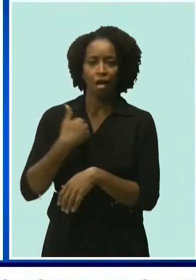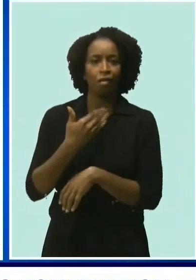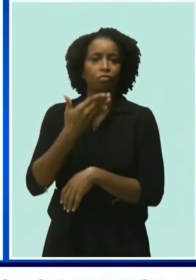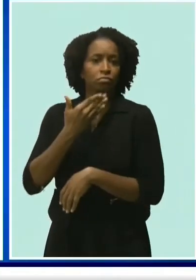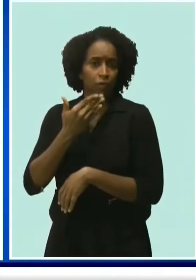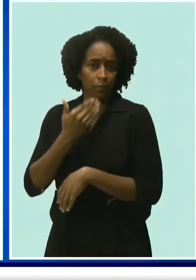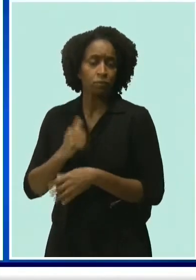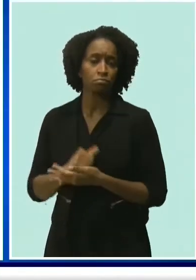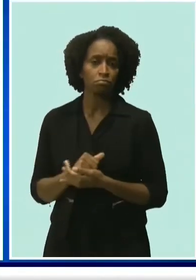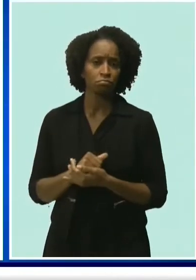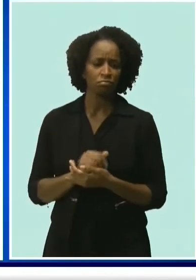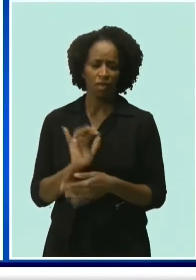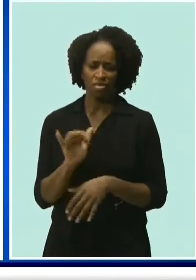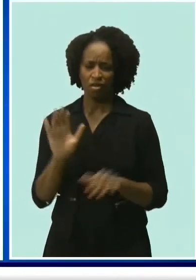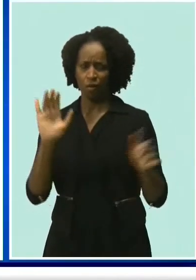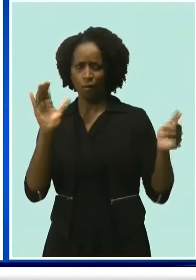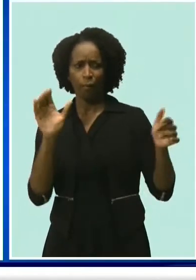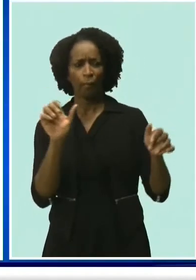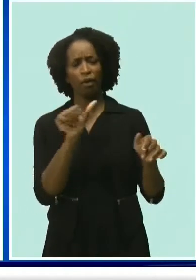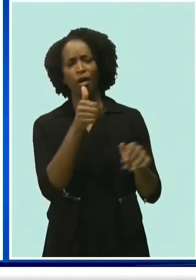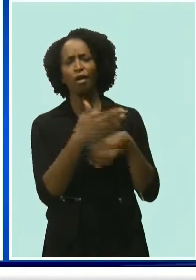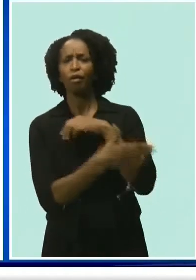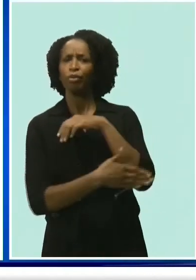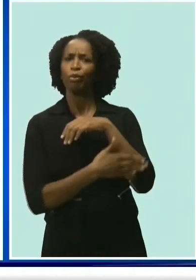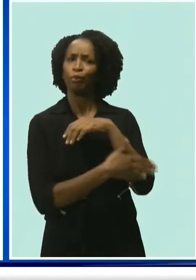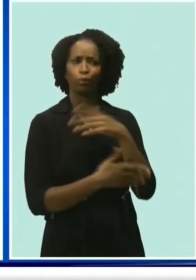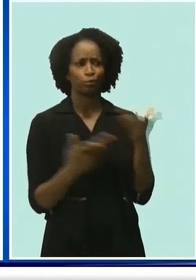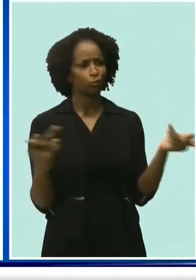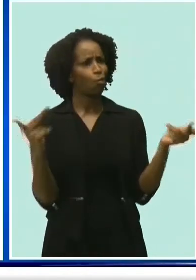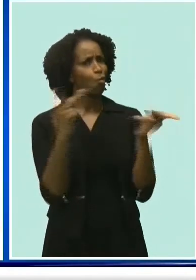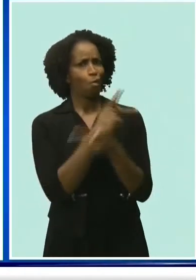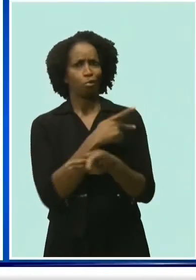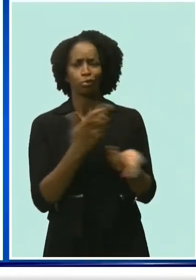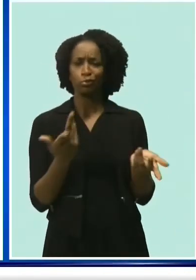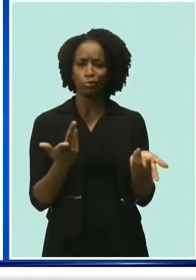average. We and the Barbados Diabetes